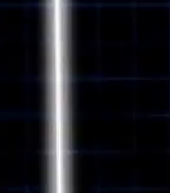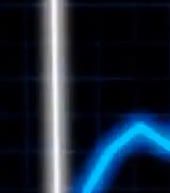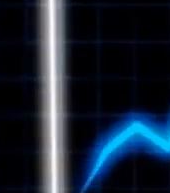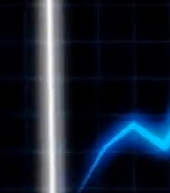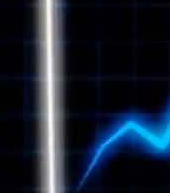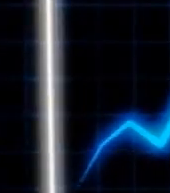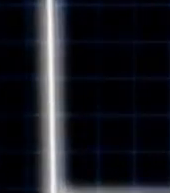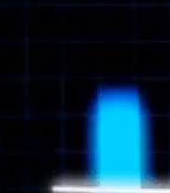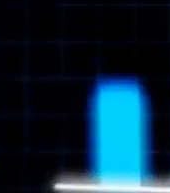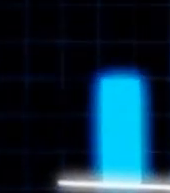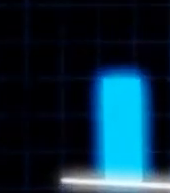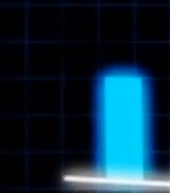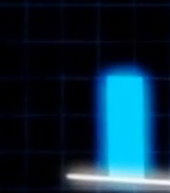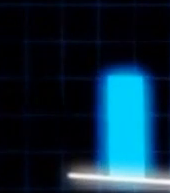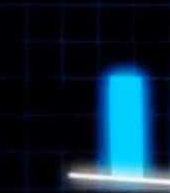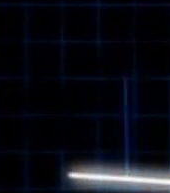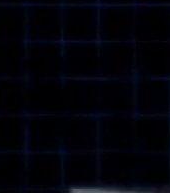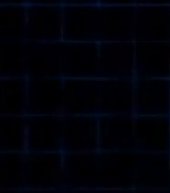1.